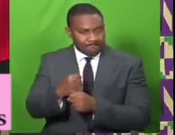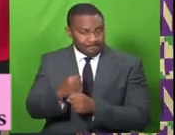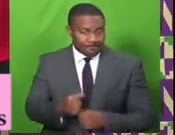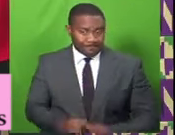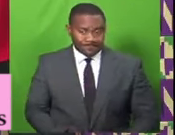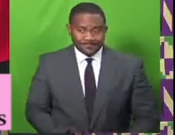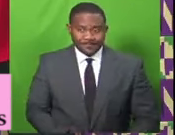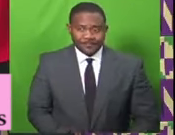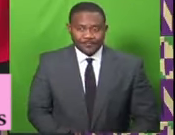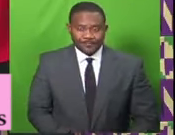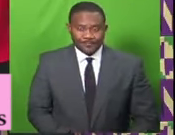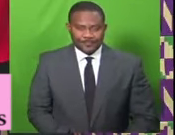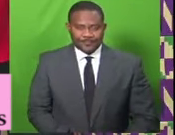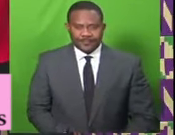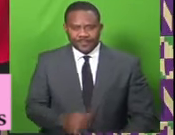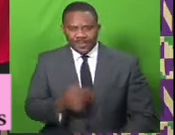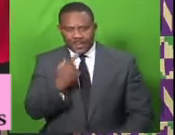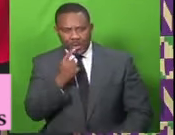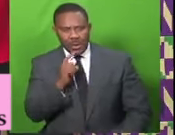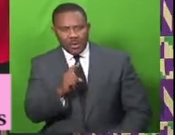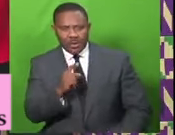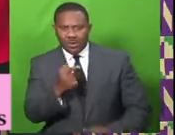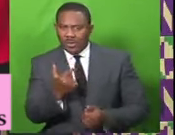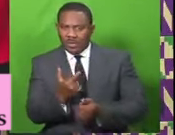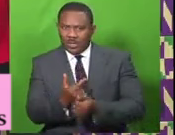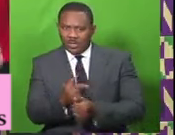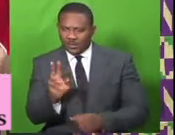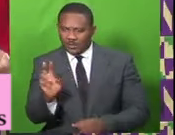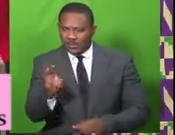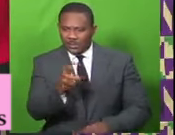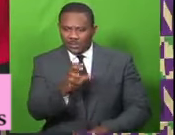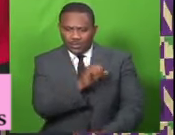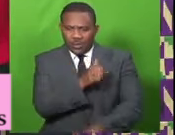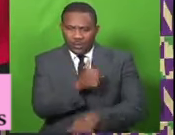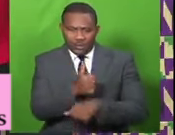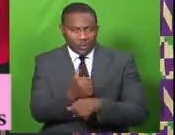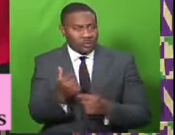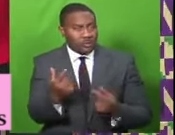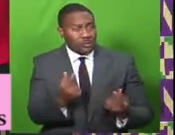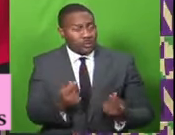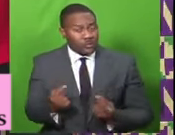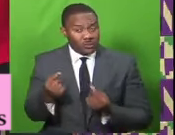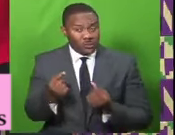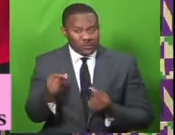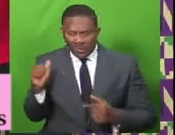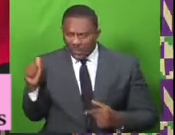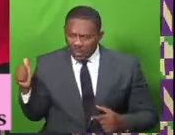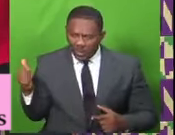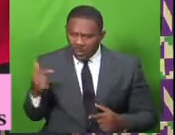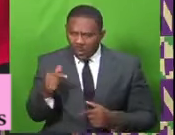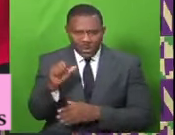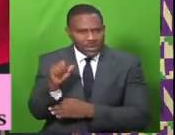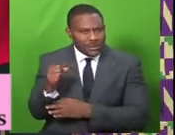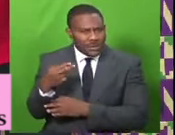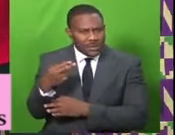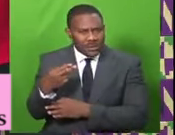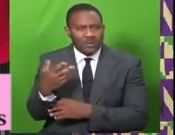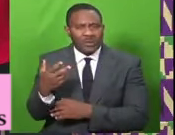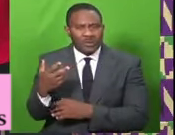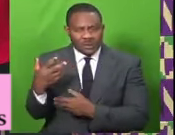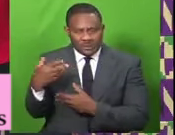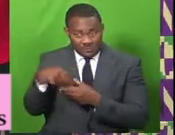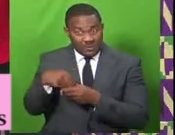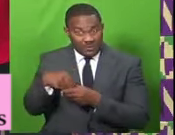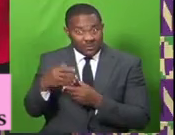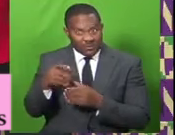the Ghana Tourism Authority, to work on the modalities to bring together all the stakeholders within the